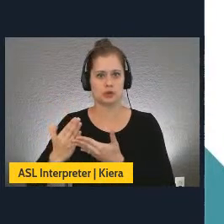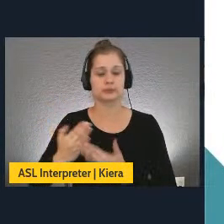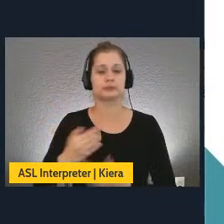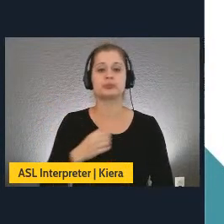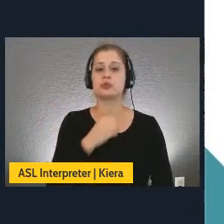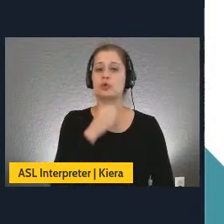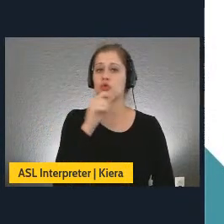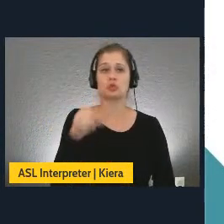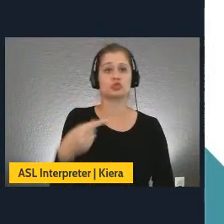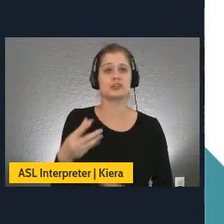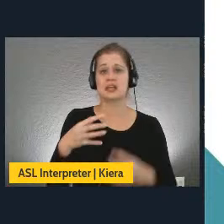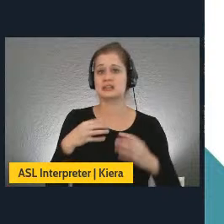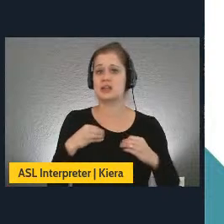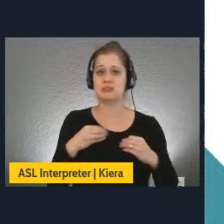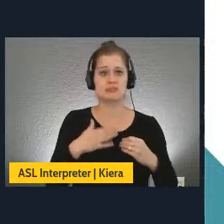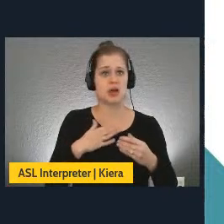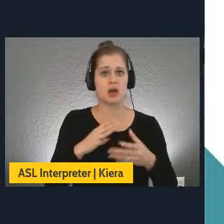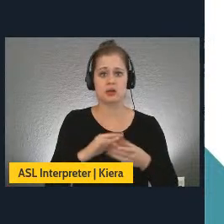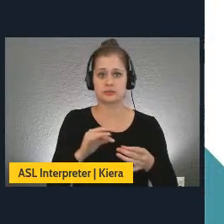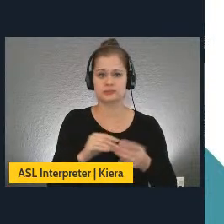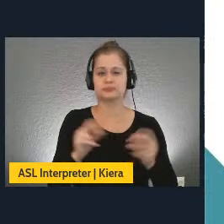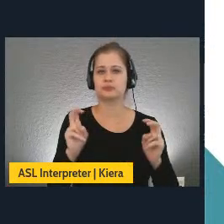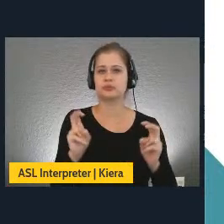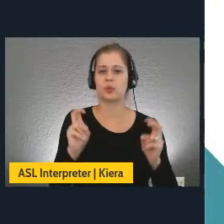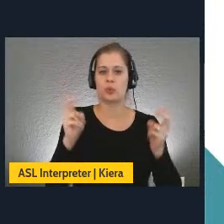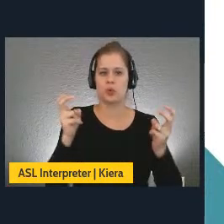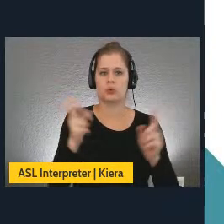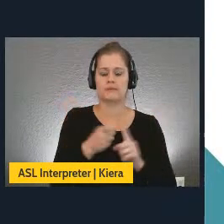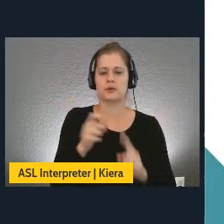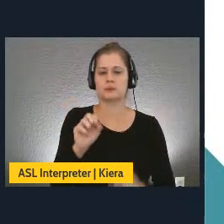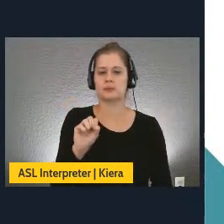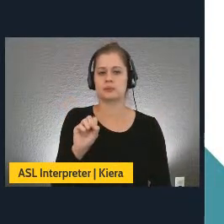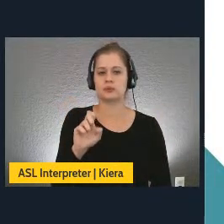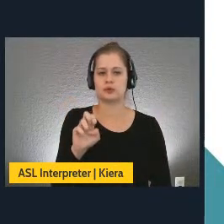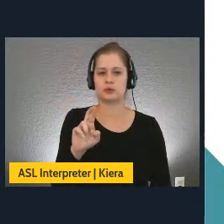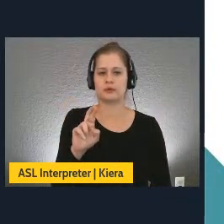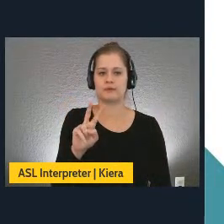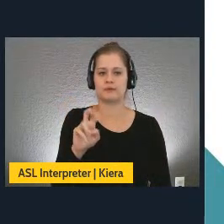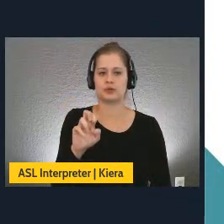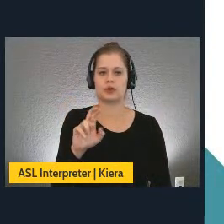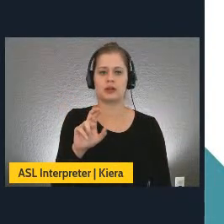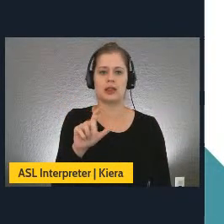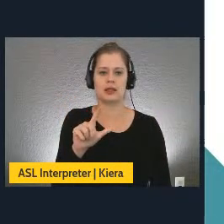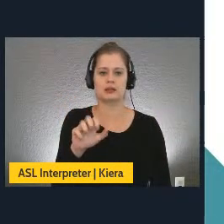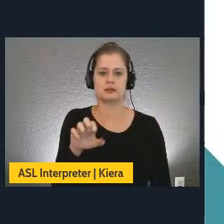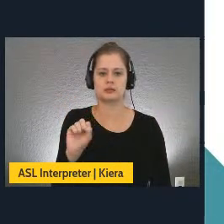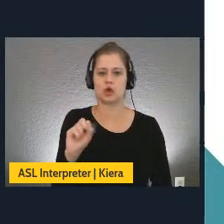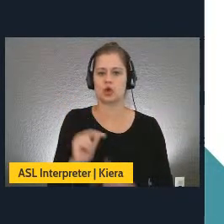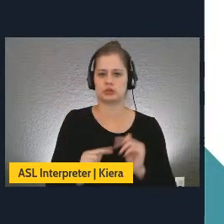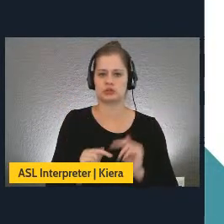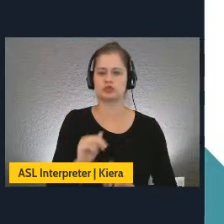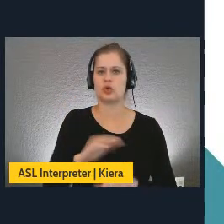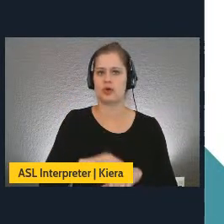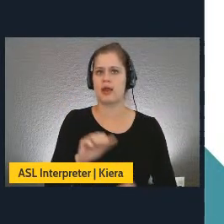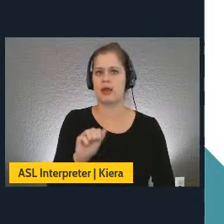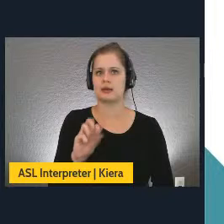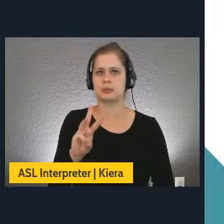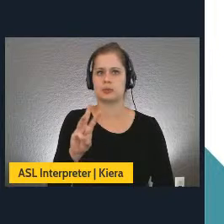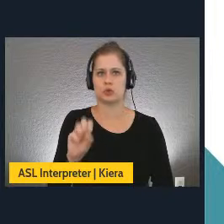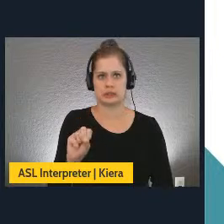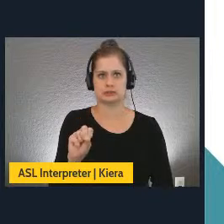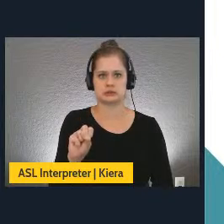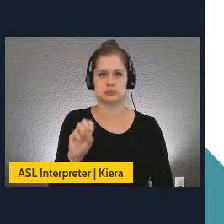it. Here's a quick quote from the Serverless Architectures on AWS book, which is awesome, by the way. You should check it